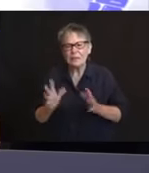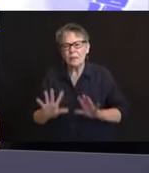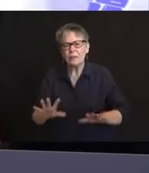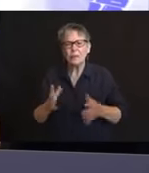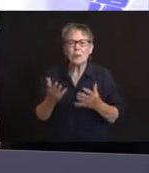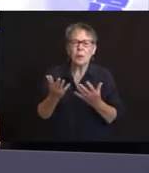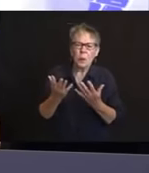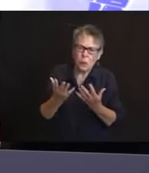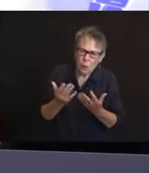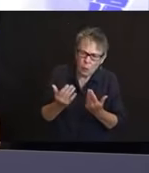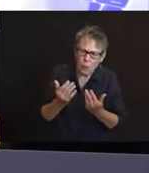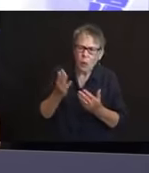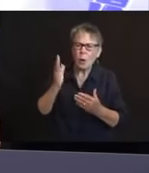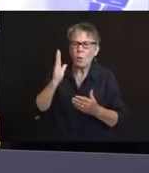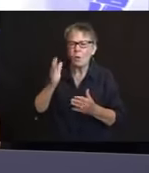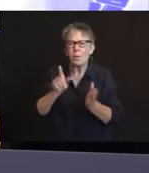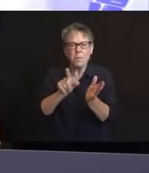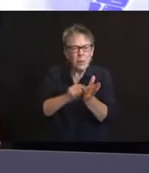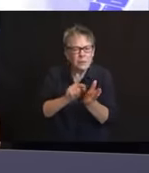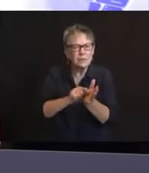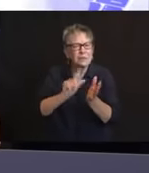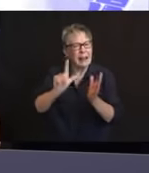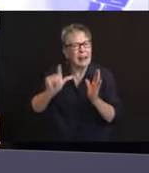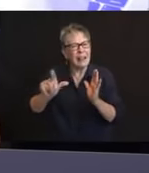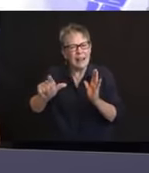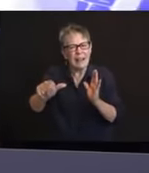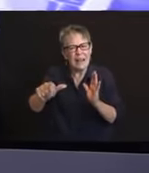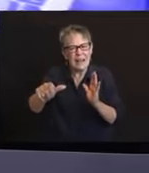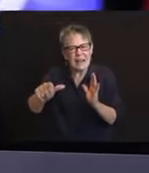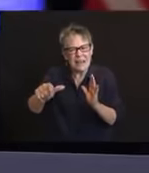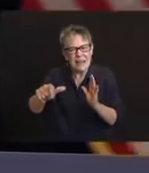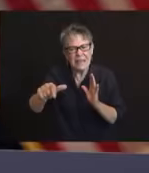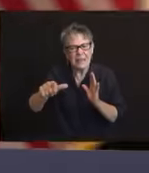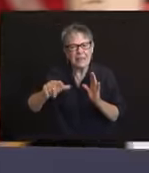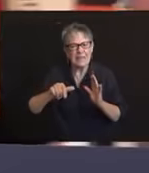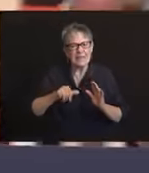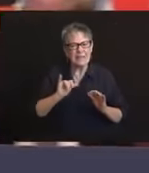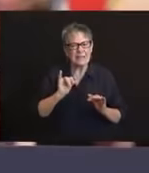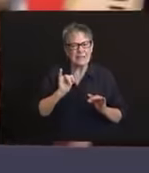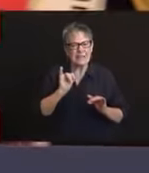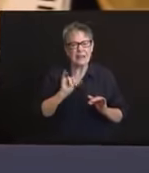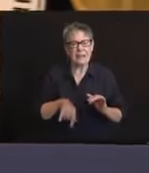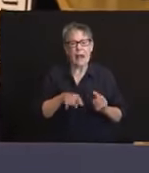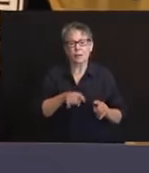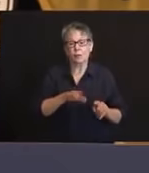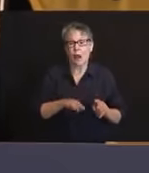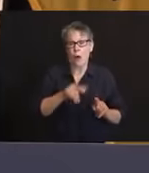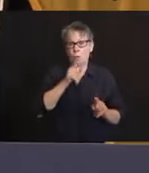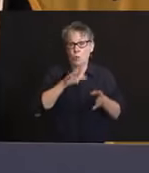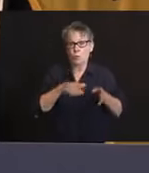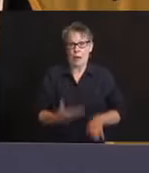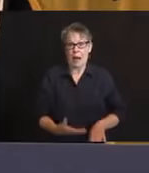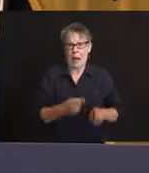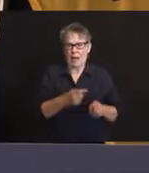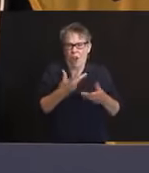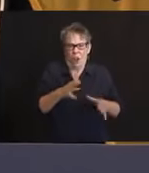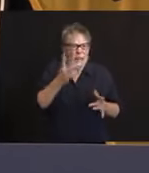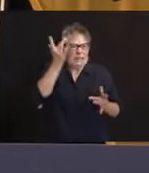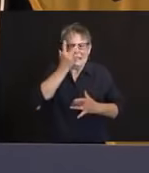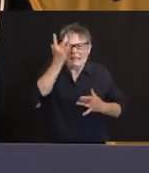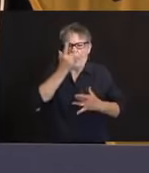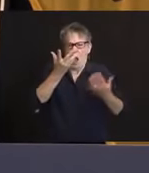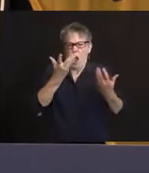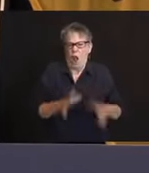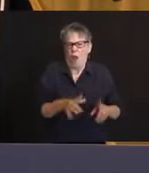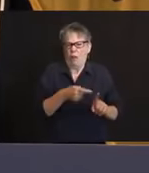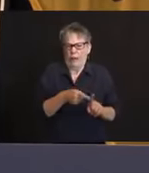was a very young individual. Yep. And if we can, at some point we will, but other than that, we've wanted to